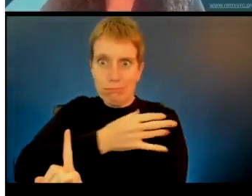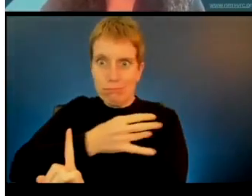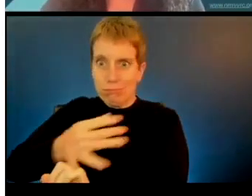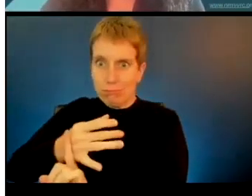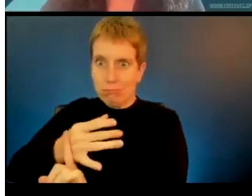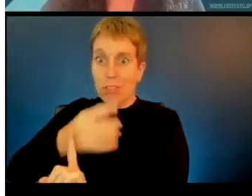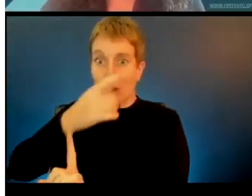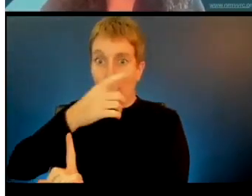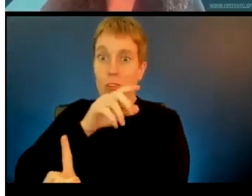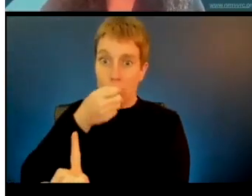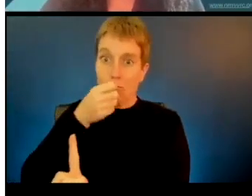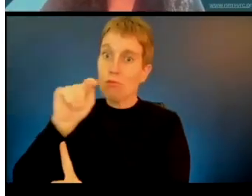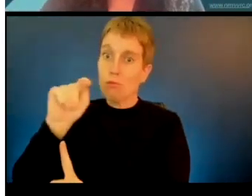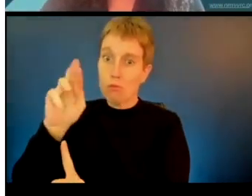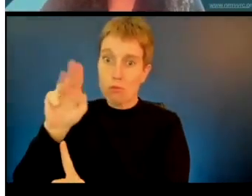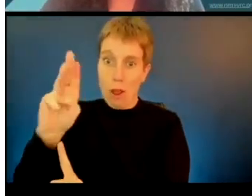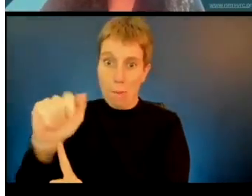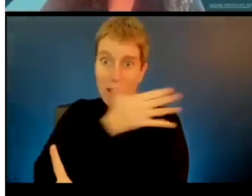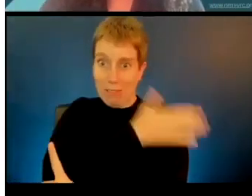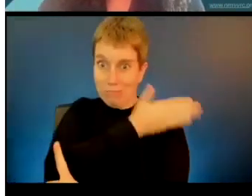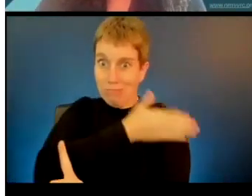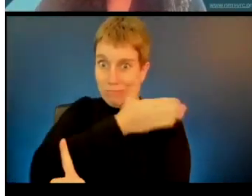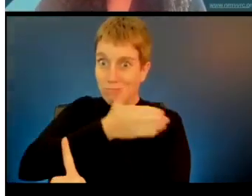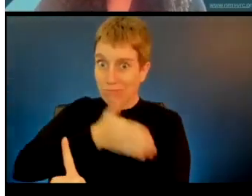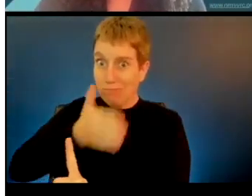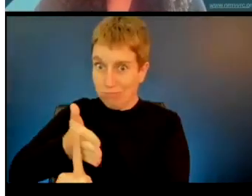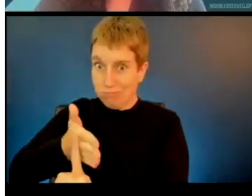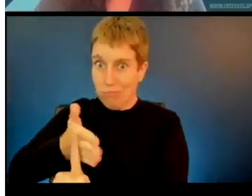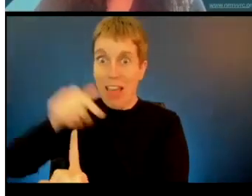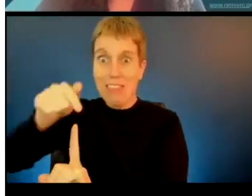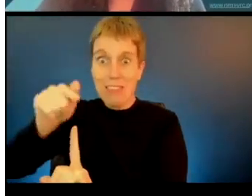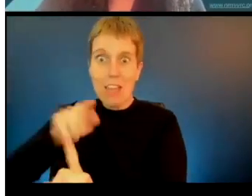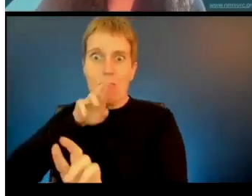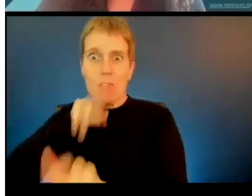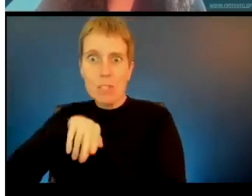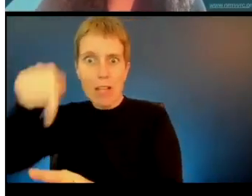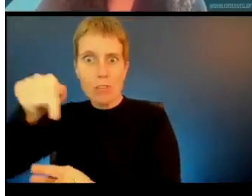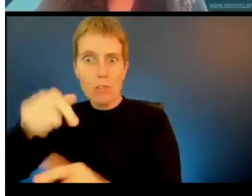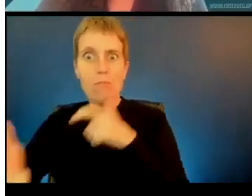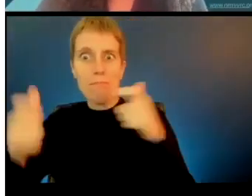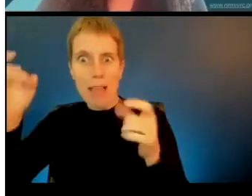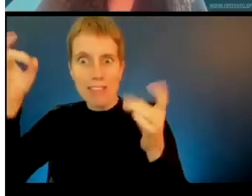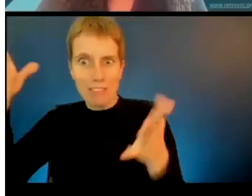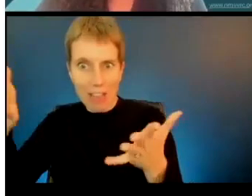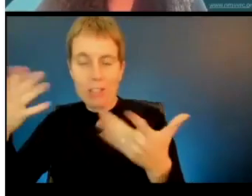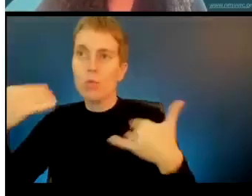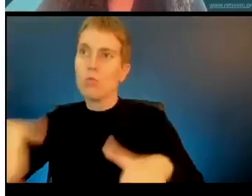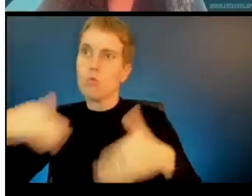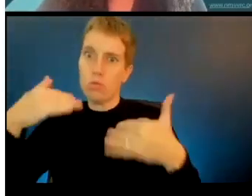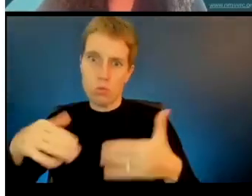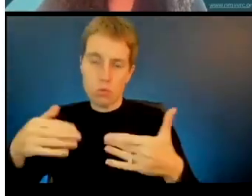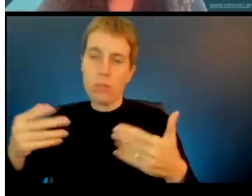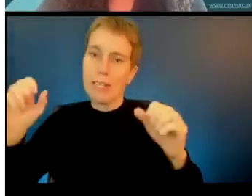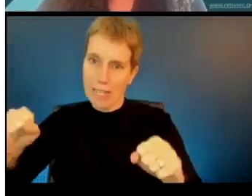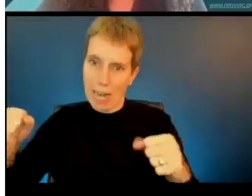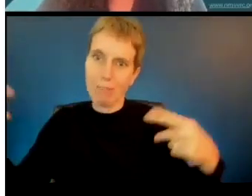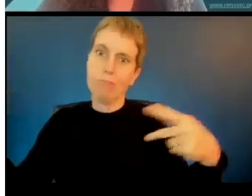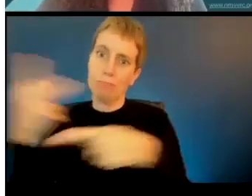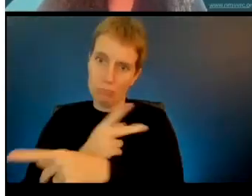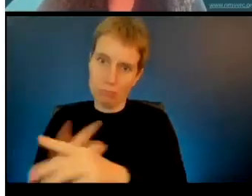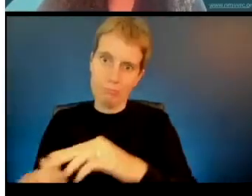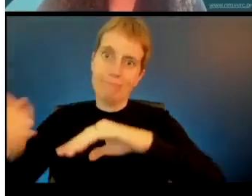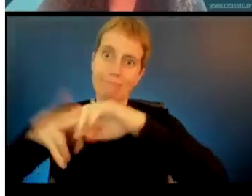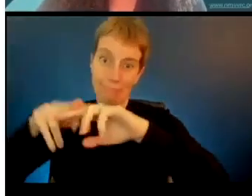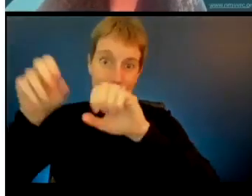to that mass violence incident. Then we also have collective trauma. And collective trauma is pretty much